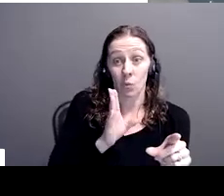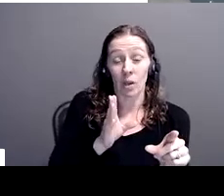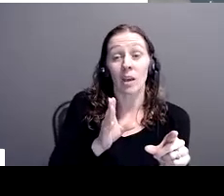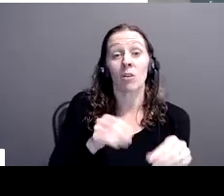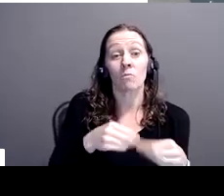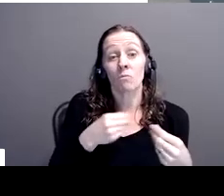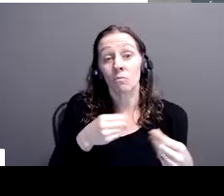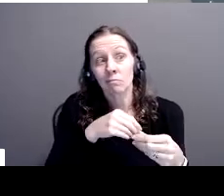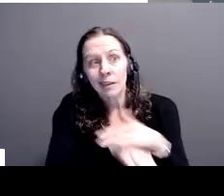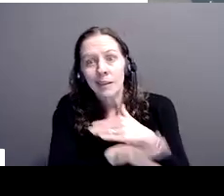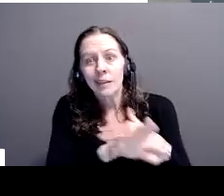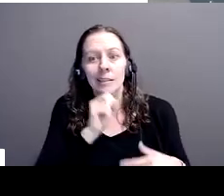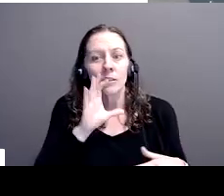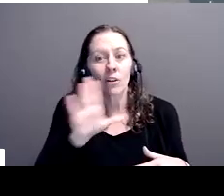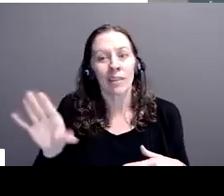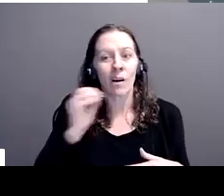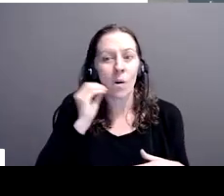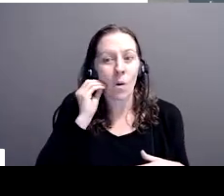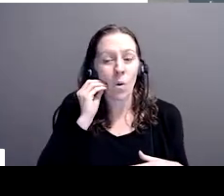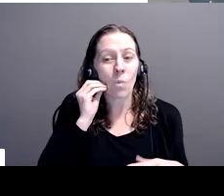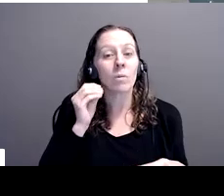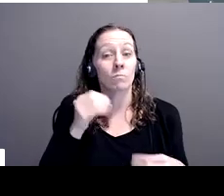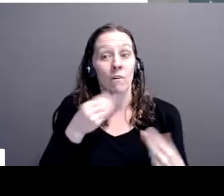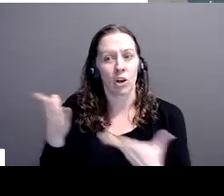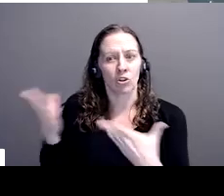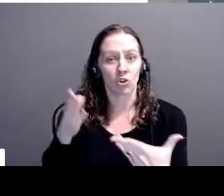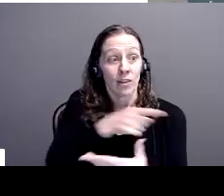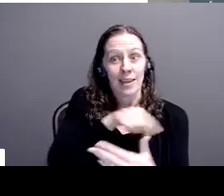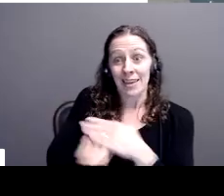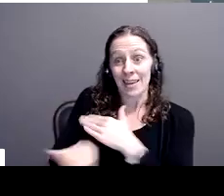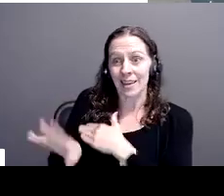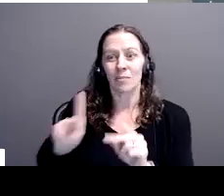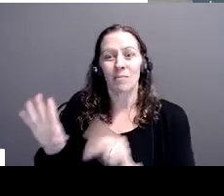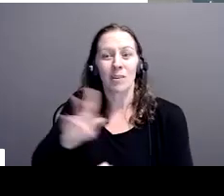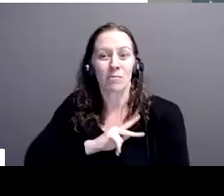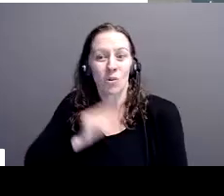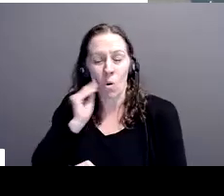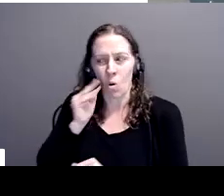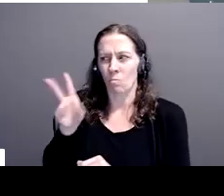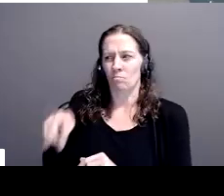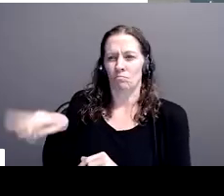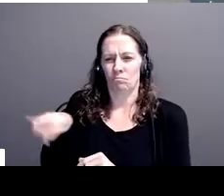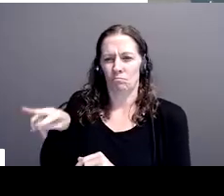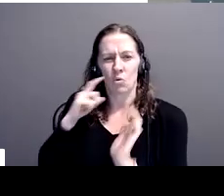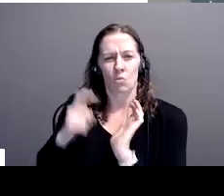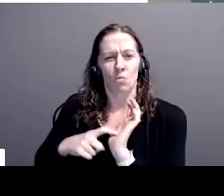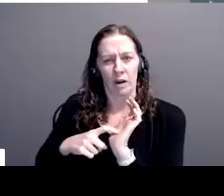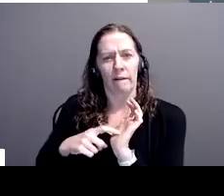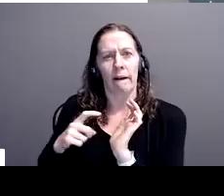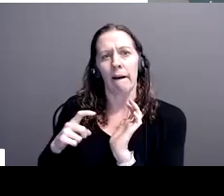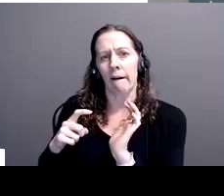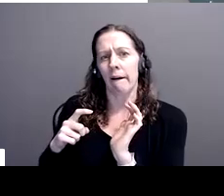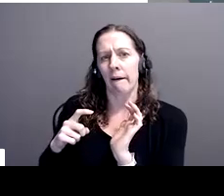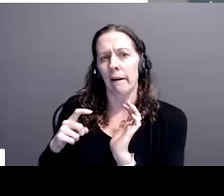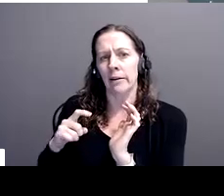seniors' homes so that they can recognize the signs of intimate partner violence and abuse and know